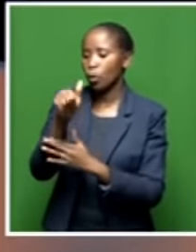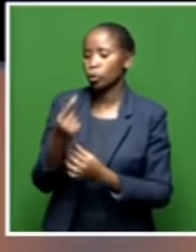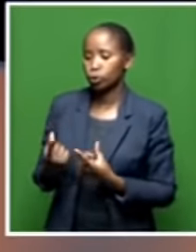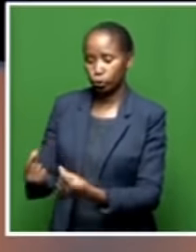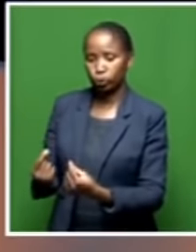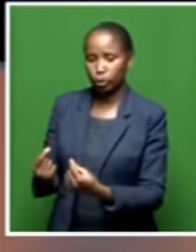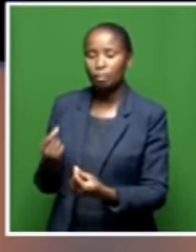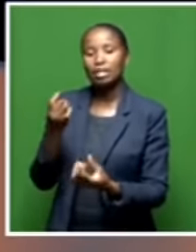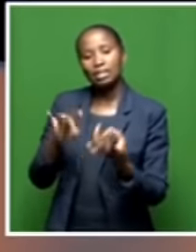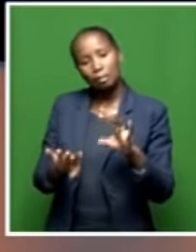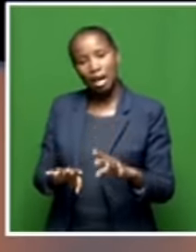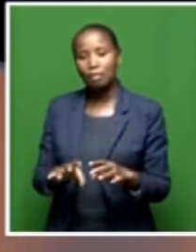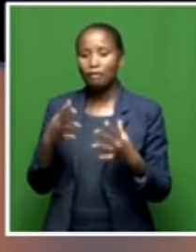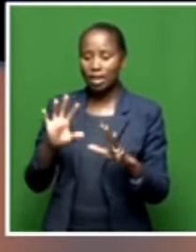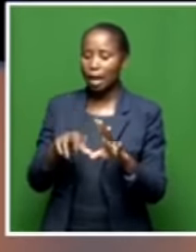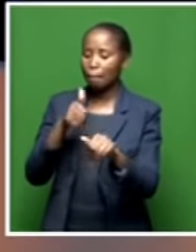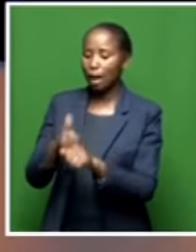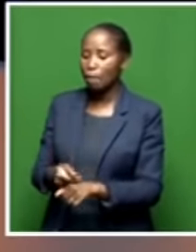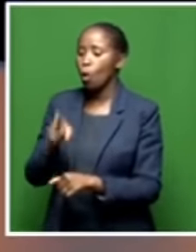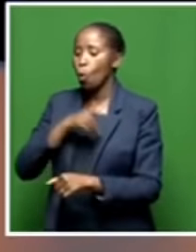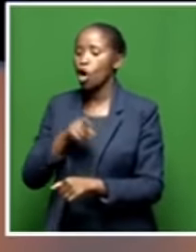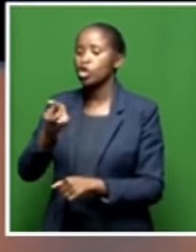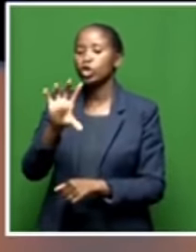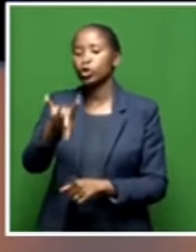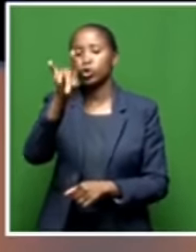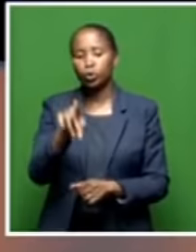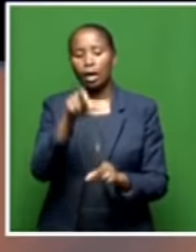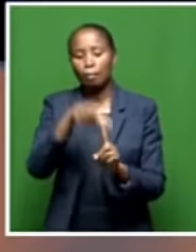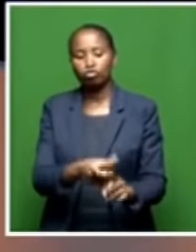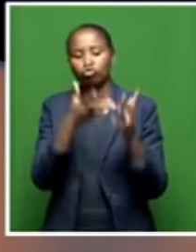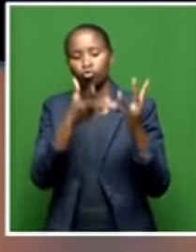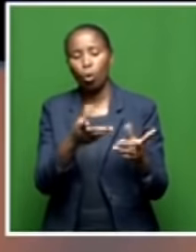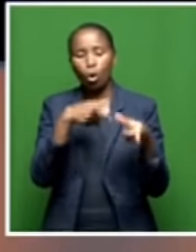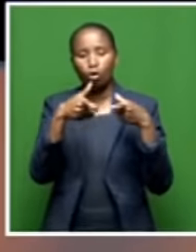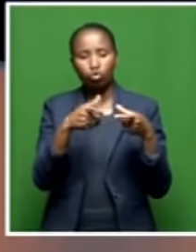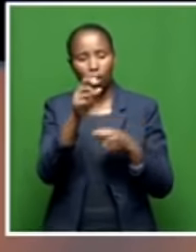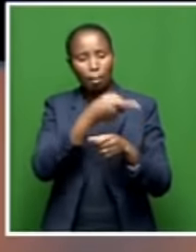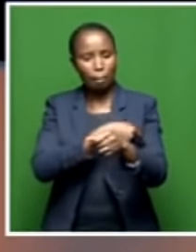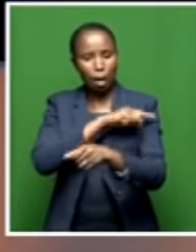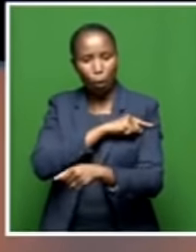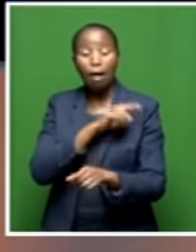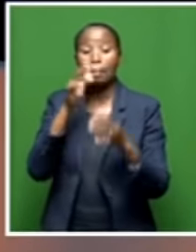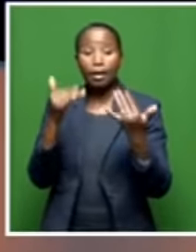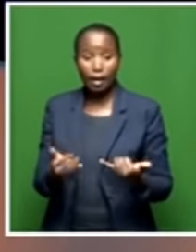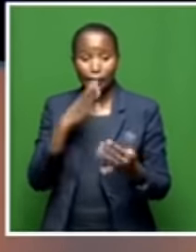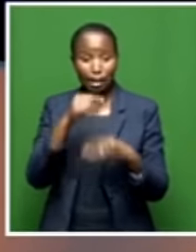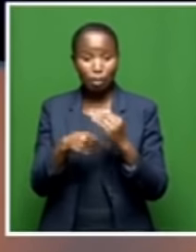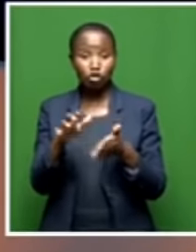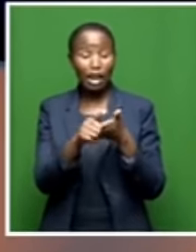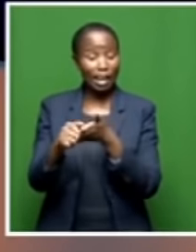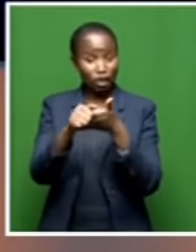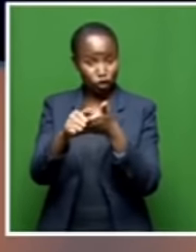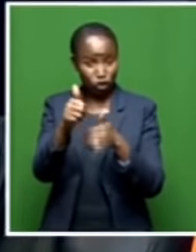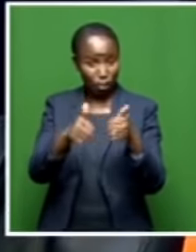in leadership. But now that needle seems to be pointing towards the leadership and saying, actually, the onus is up to those